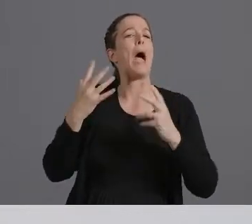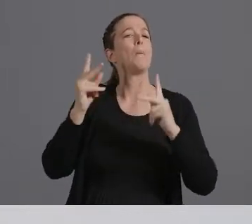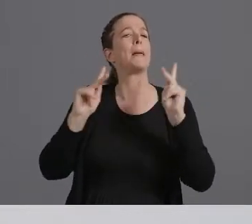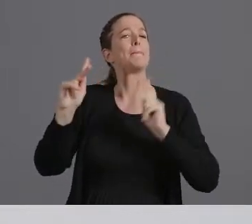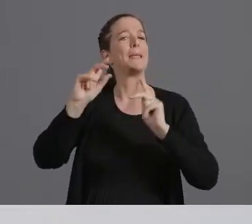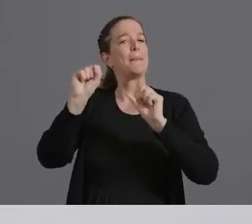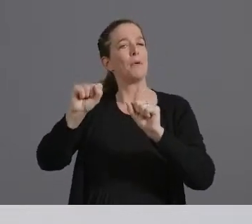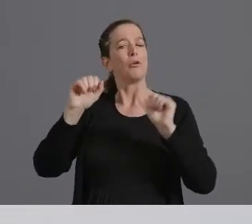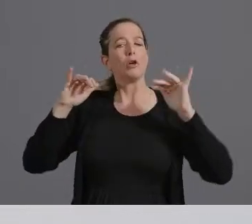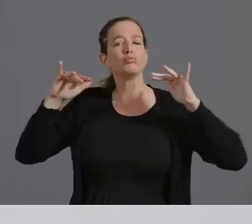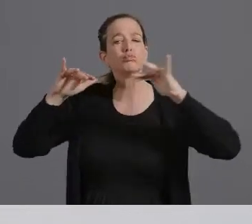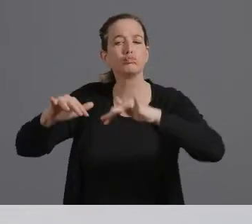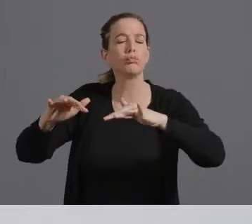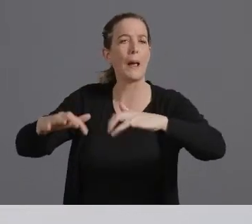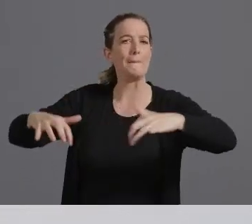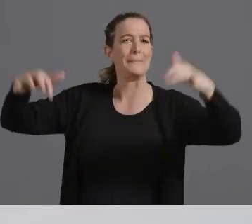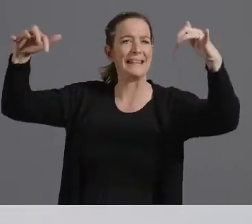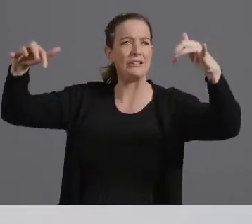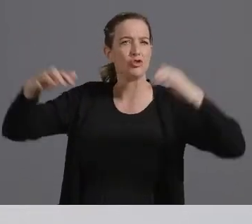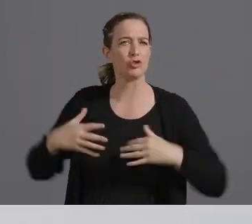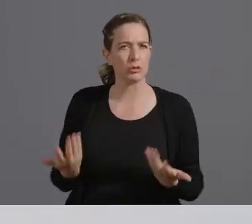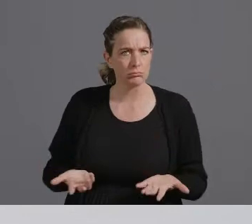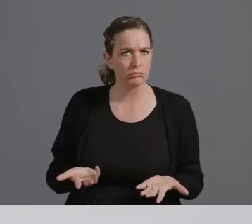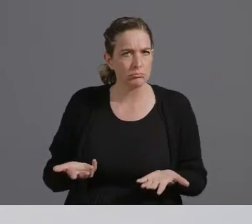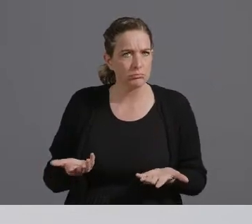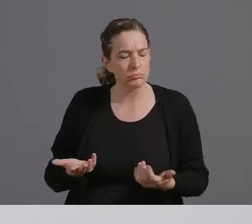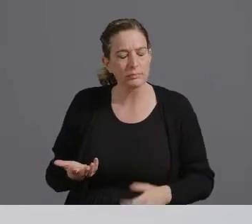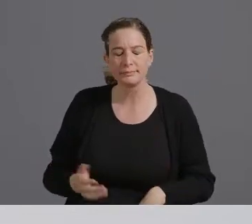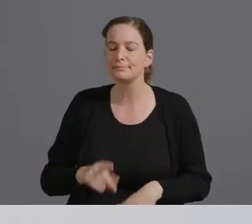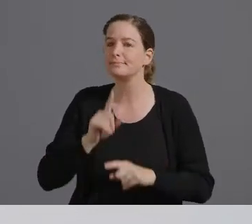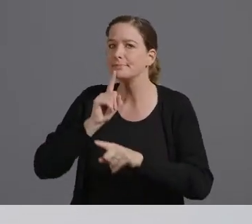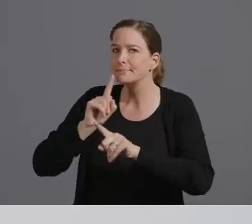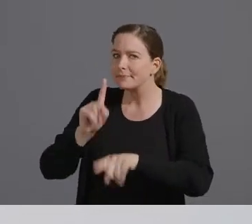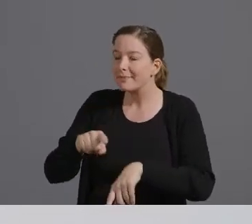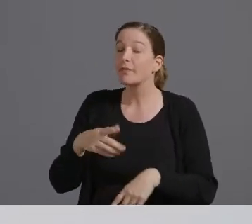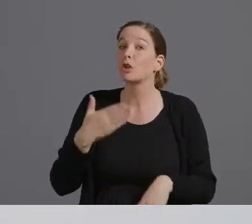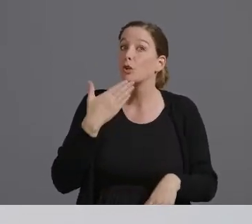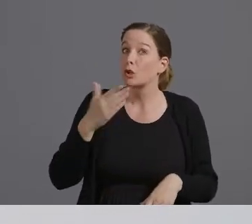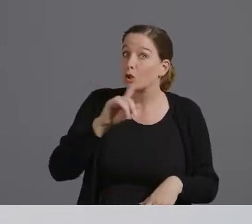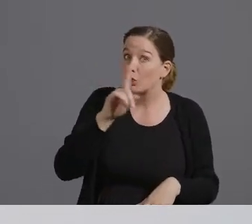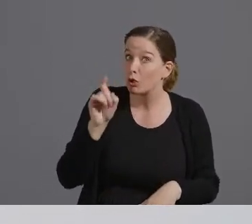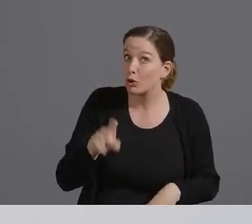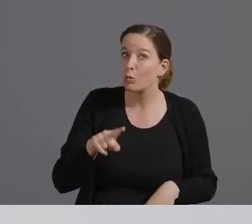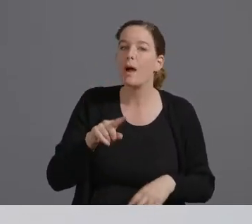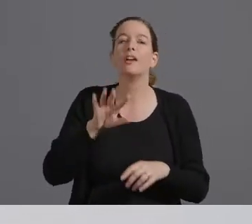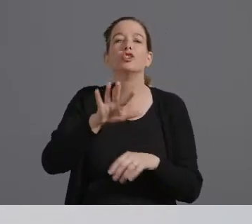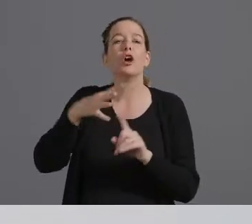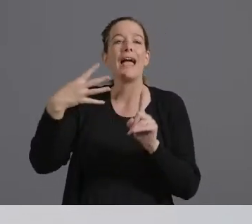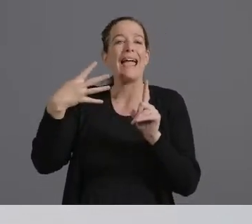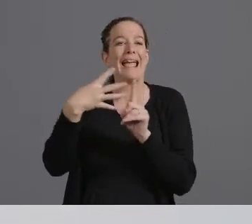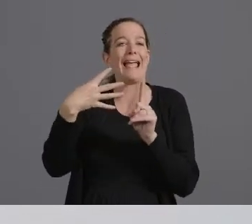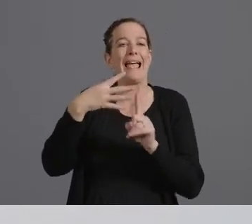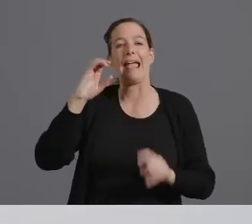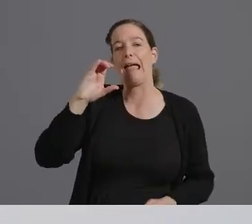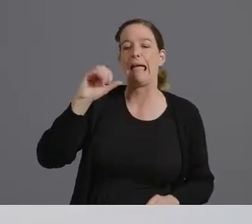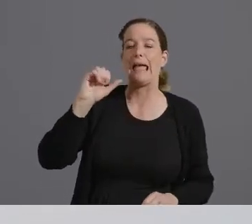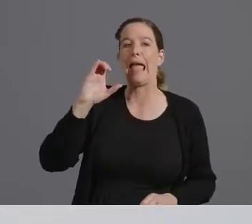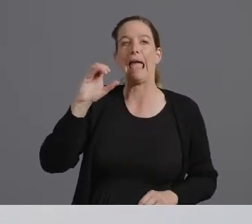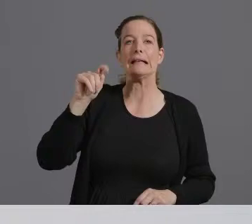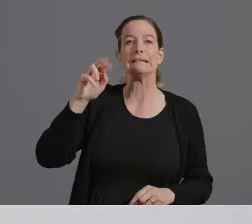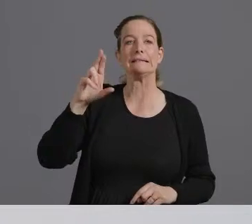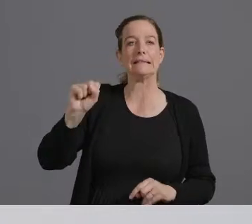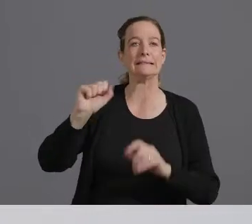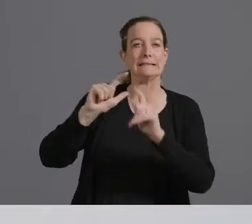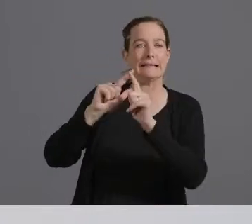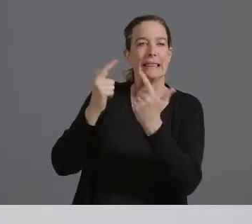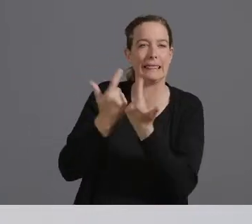so that's a really great question. And as you look at the Cactus League had, based on the previous executive order